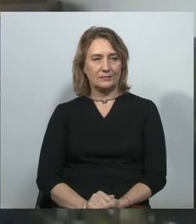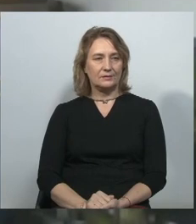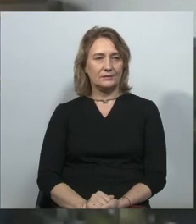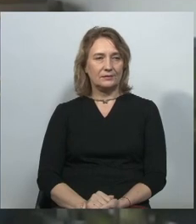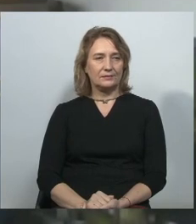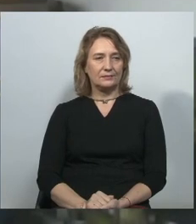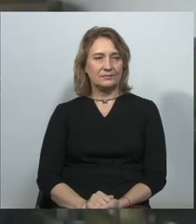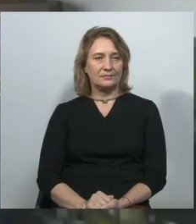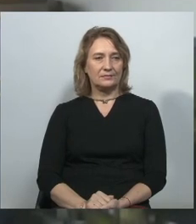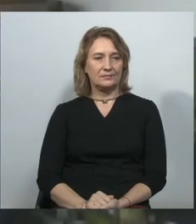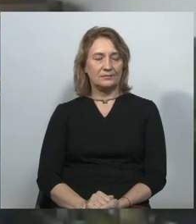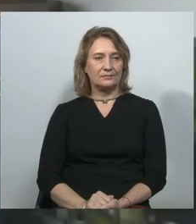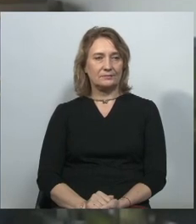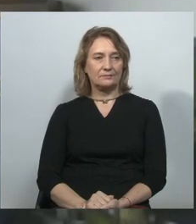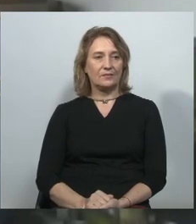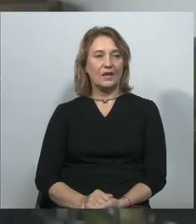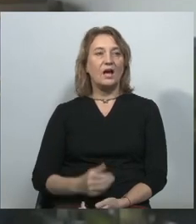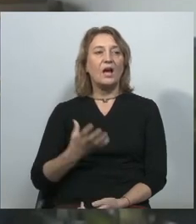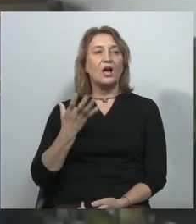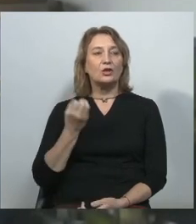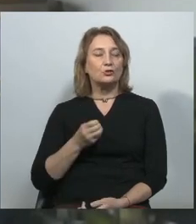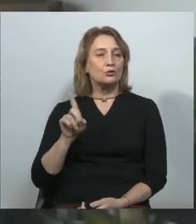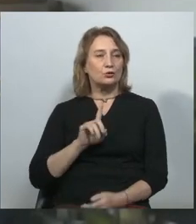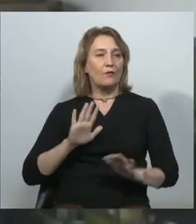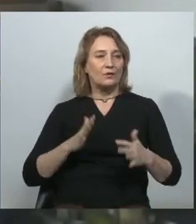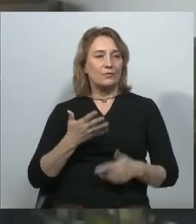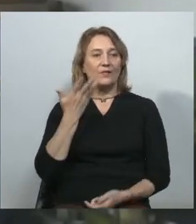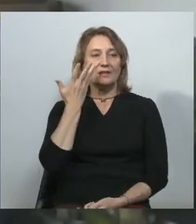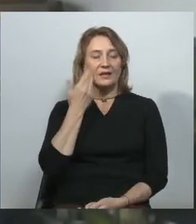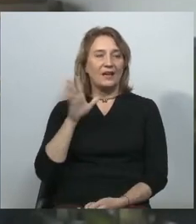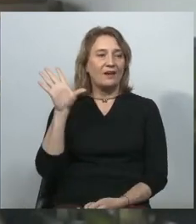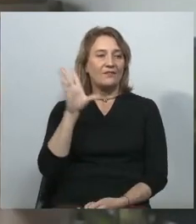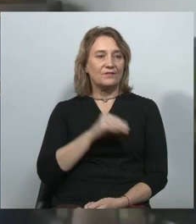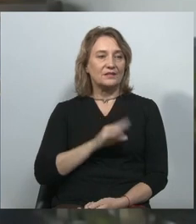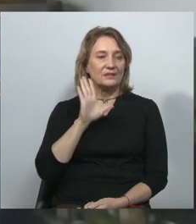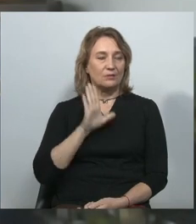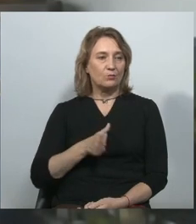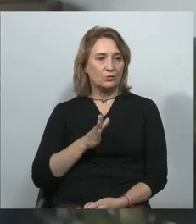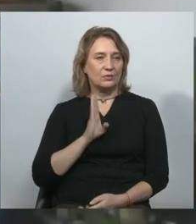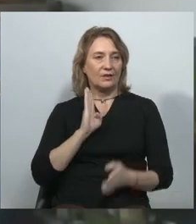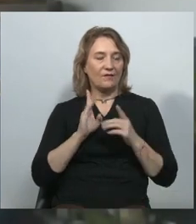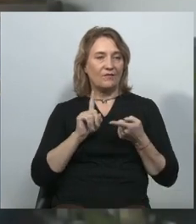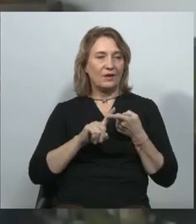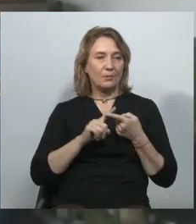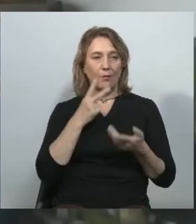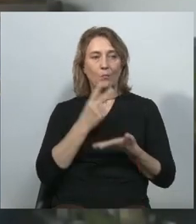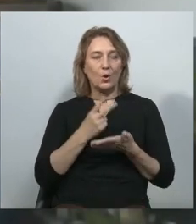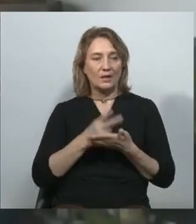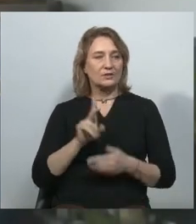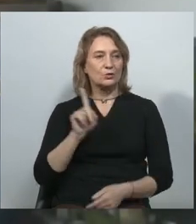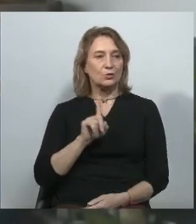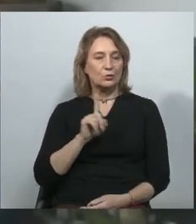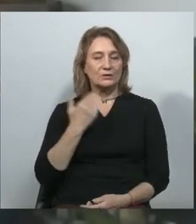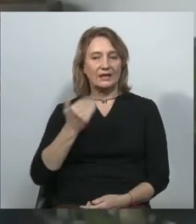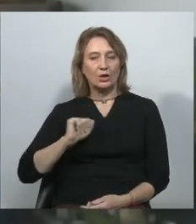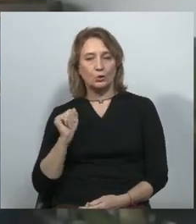And so what happens when everyone can create a deepfake that shows one of their friends or a local political leader